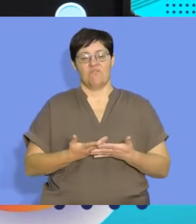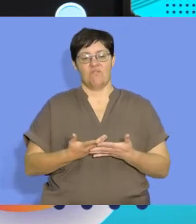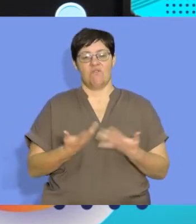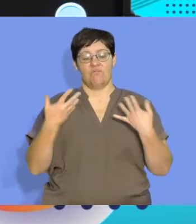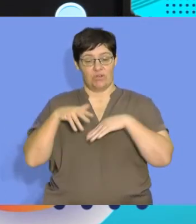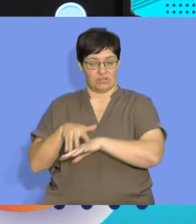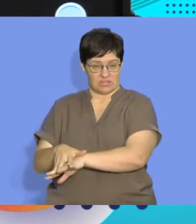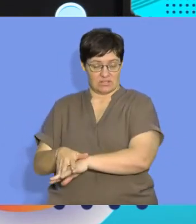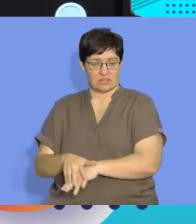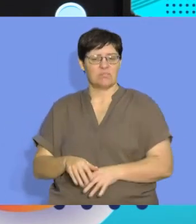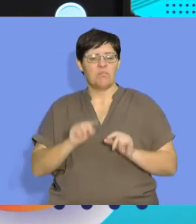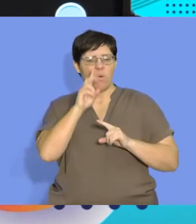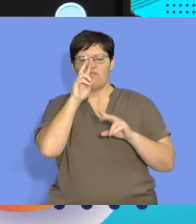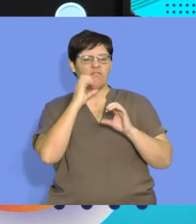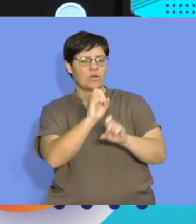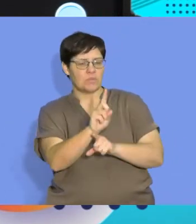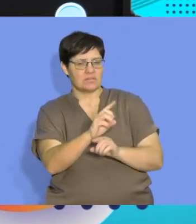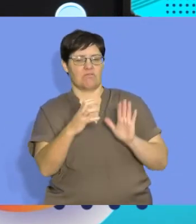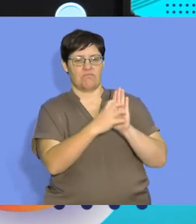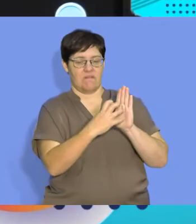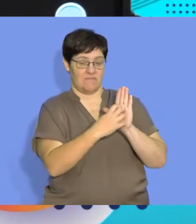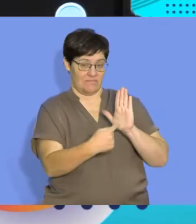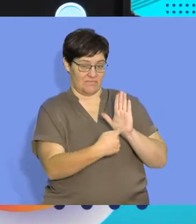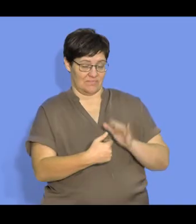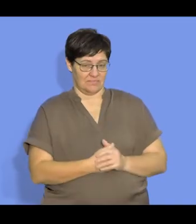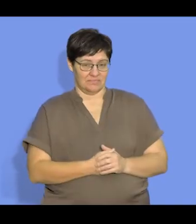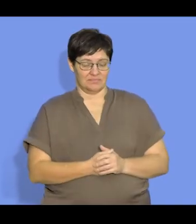the graphs of rates of reactions.